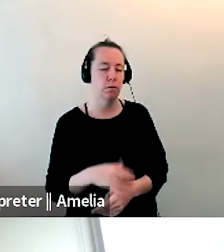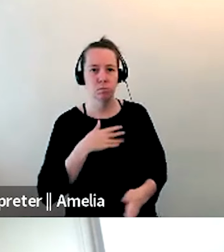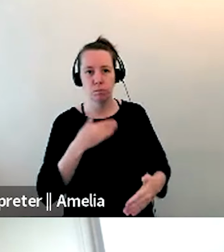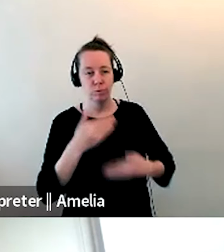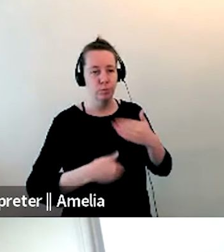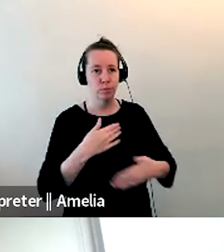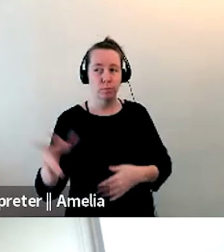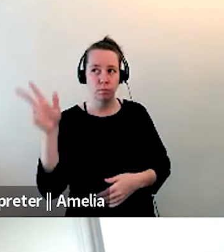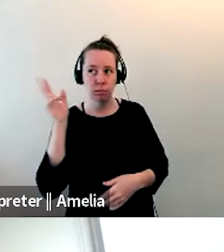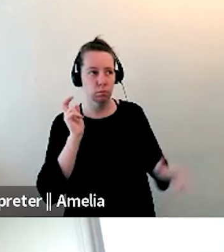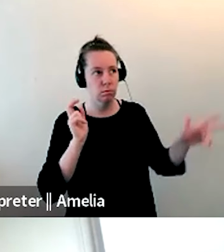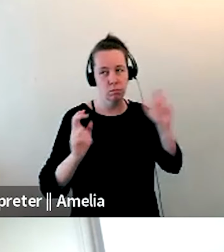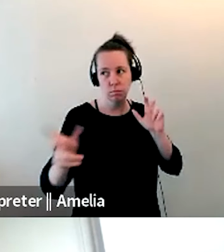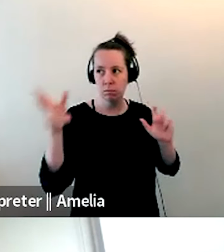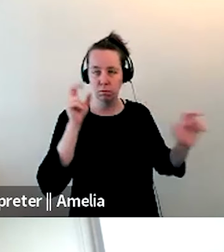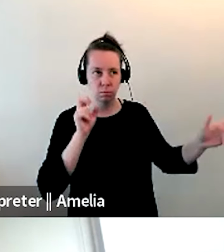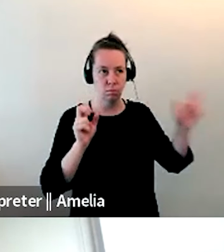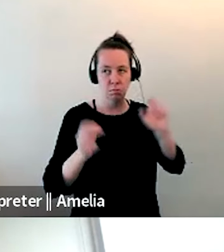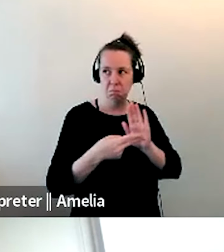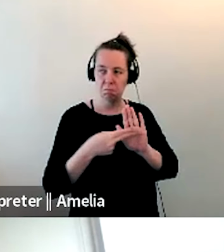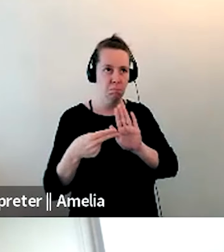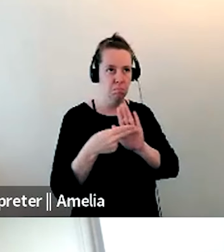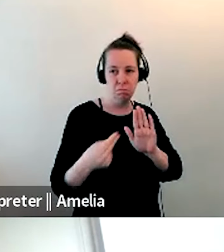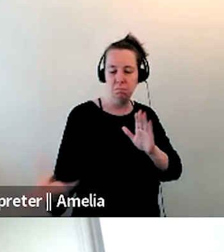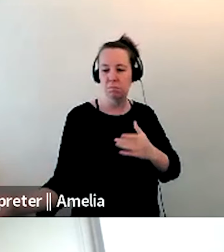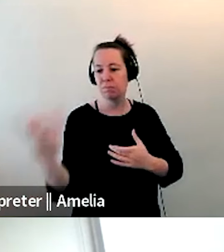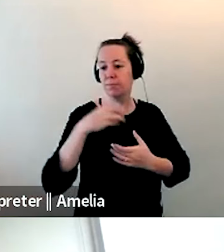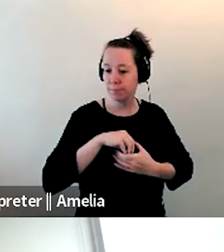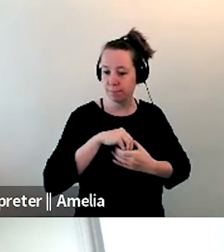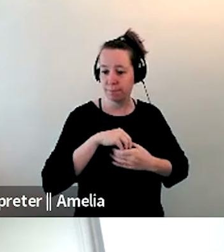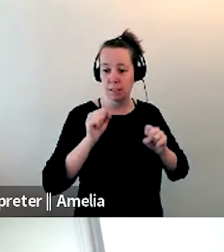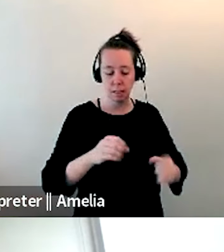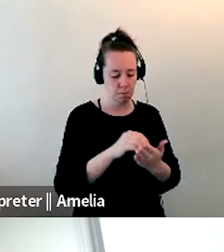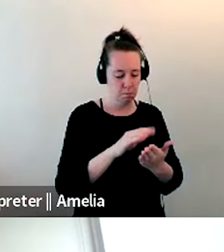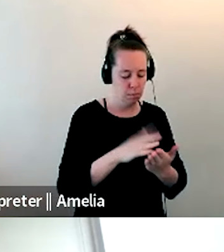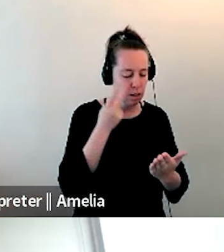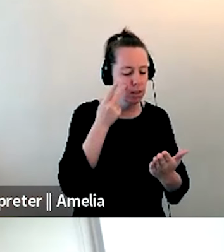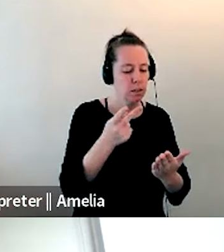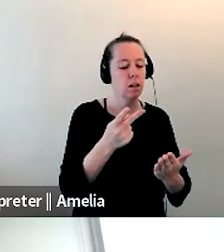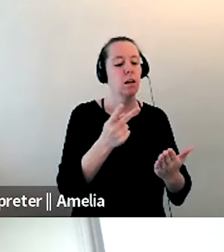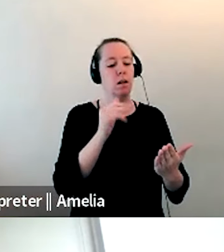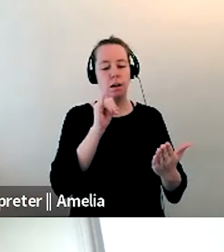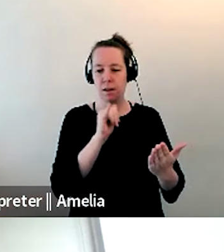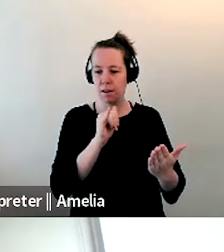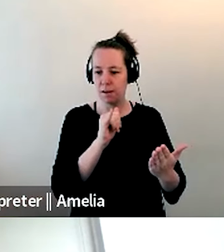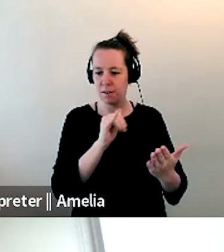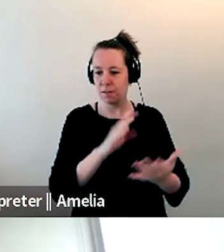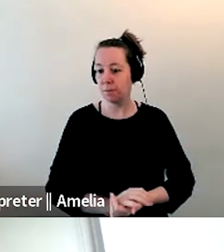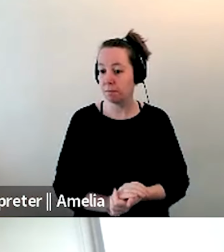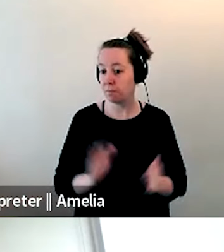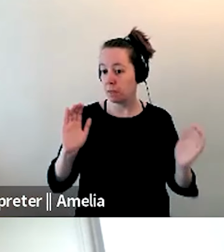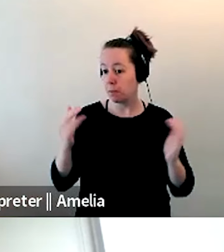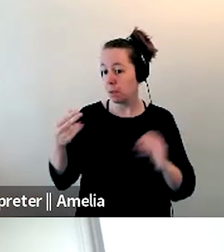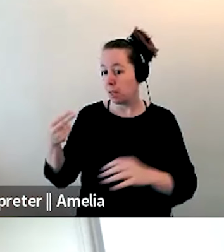oh, is that, you know, someone saying that, or are they just being nice? And I think the biggest thing, you know, comparing it to the high school, was I very much was